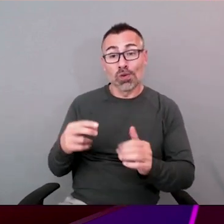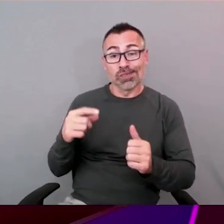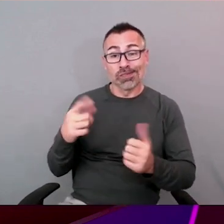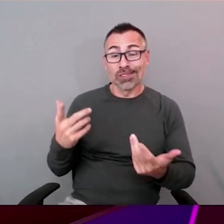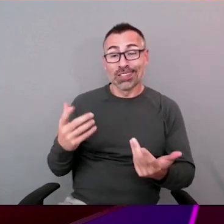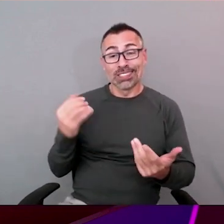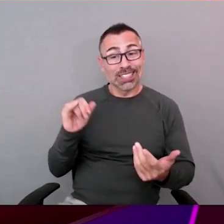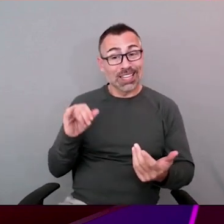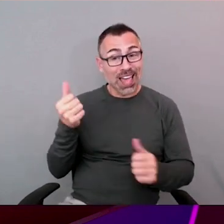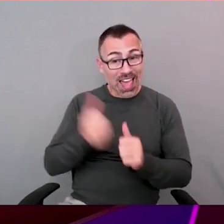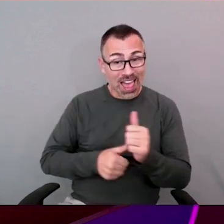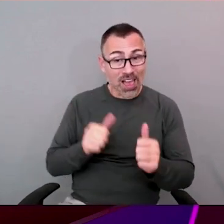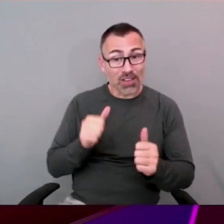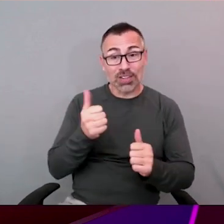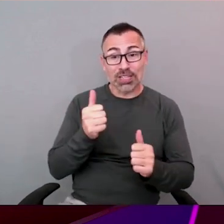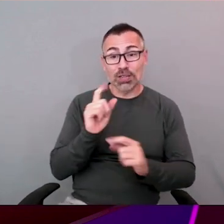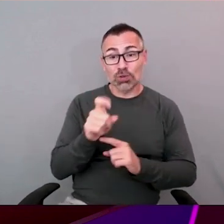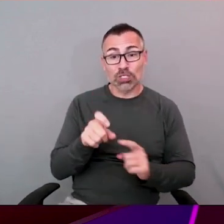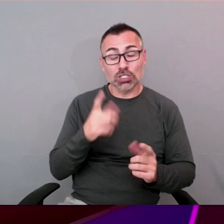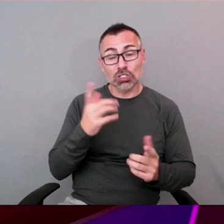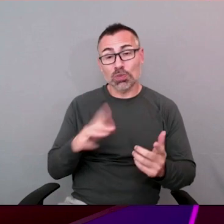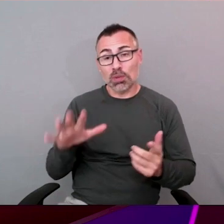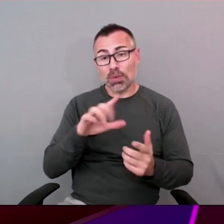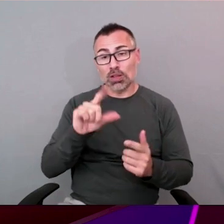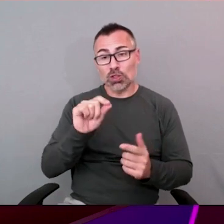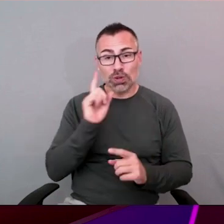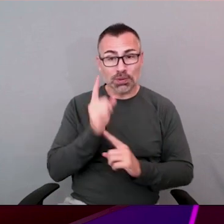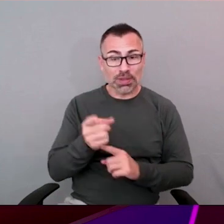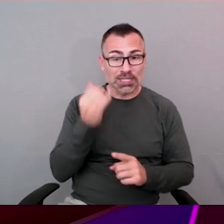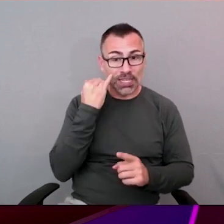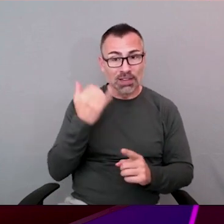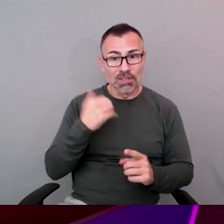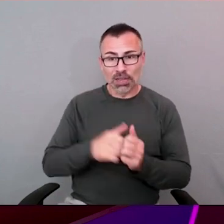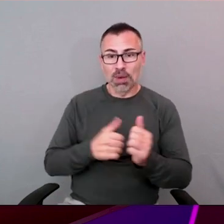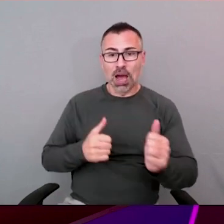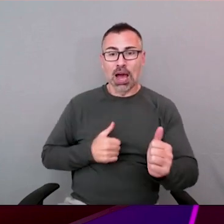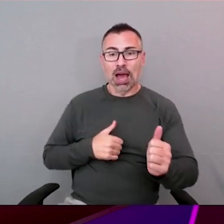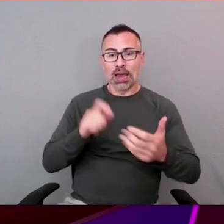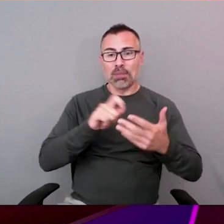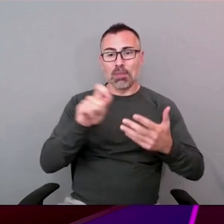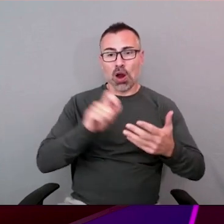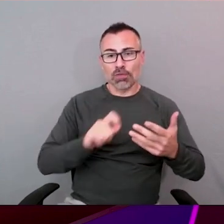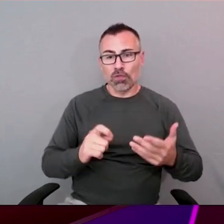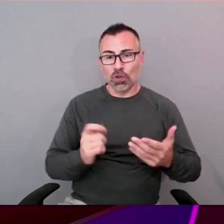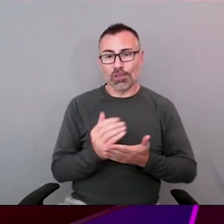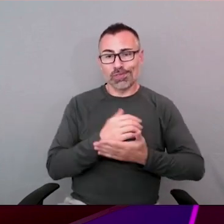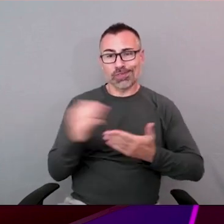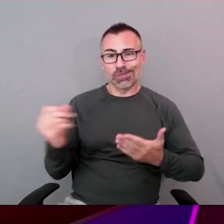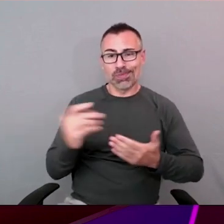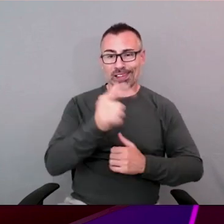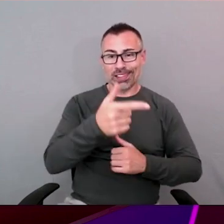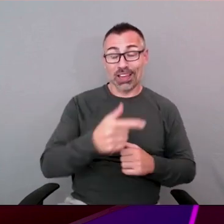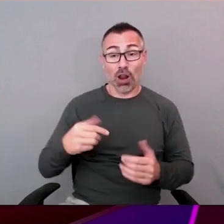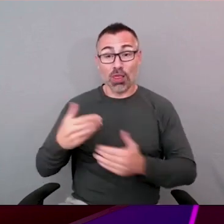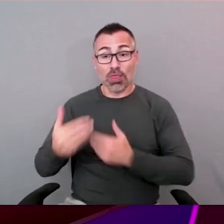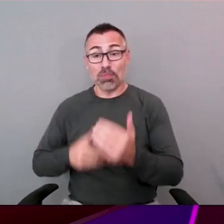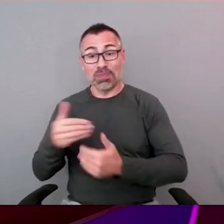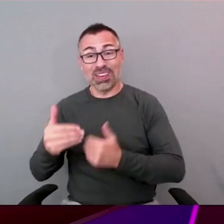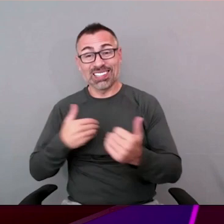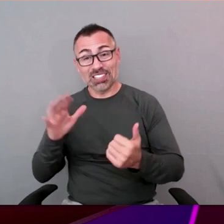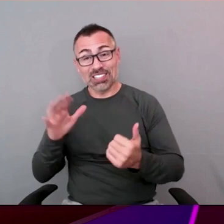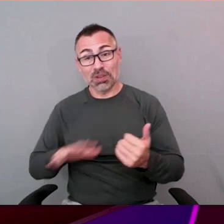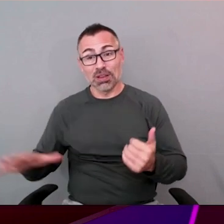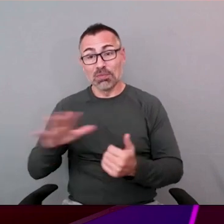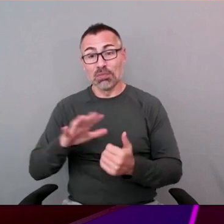start falling behind, I can just start marking things for review and then come back to it later. And what I found is that pace gives me about a half hour to 40 minutes of